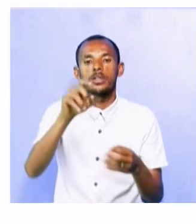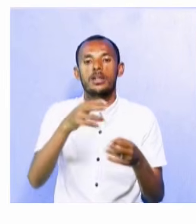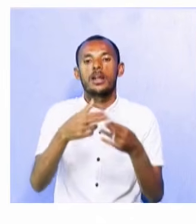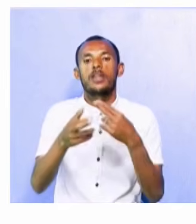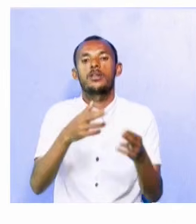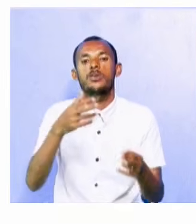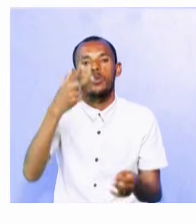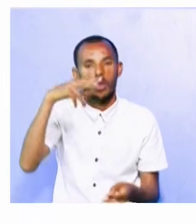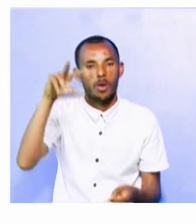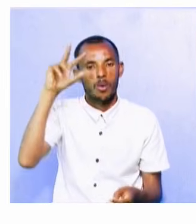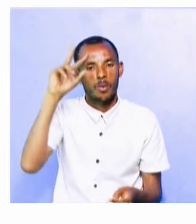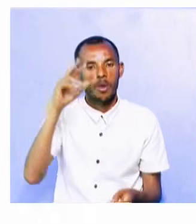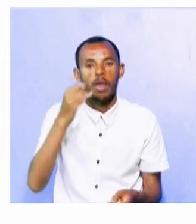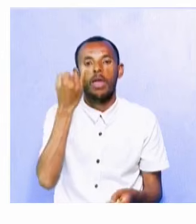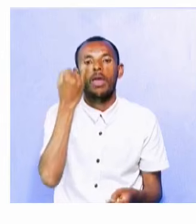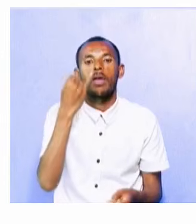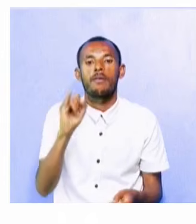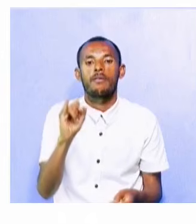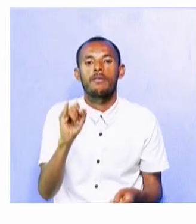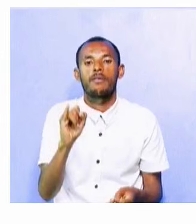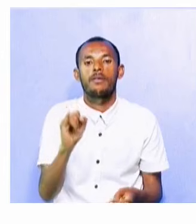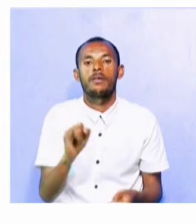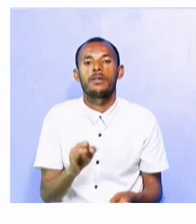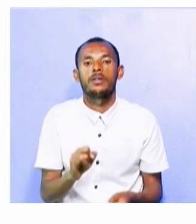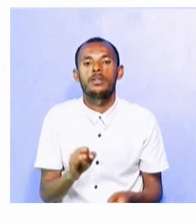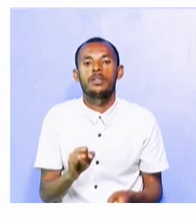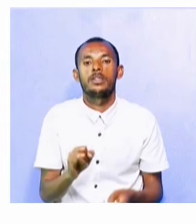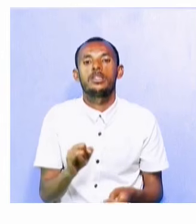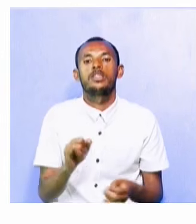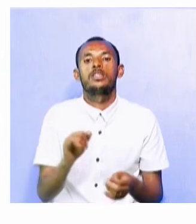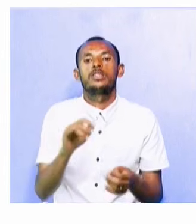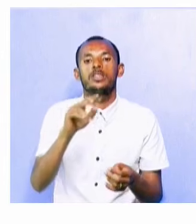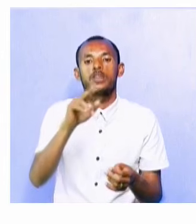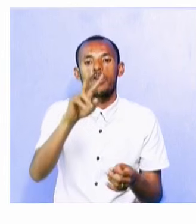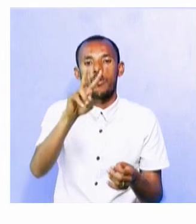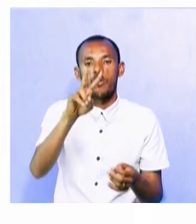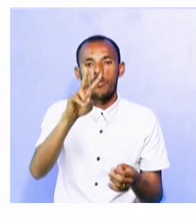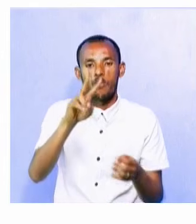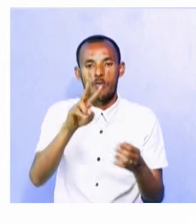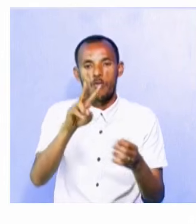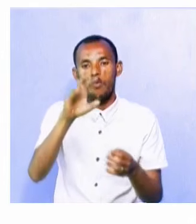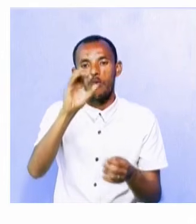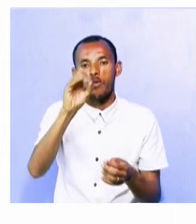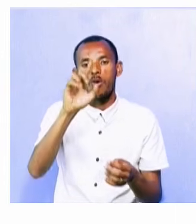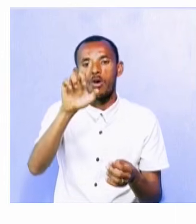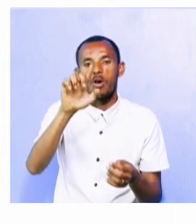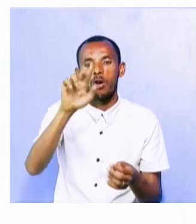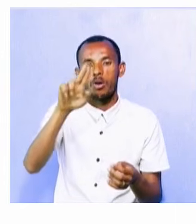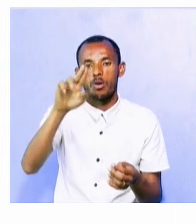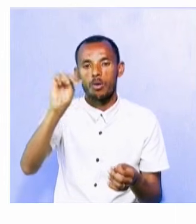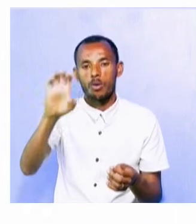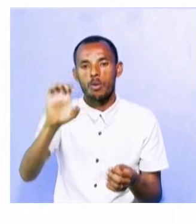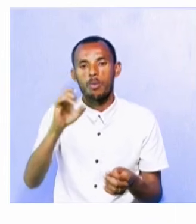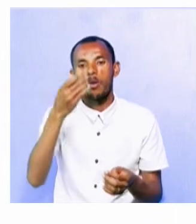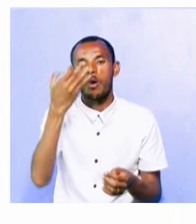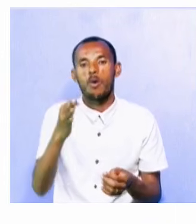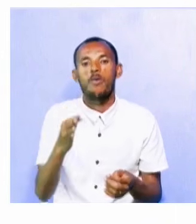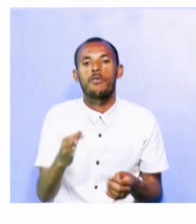cube. If the volume of the cube is, if the volume